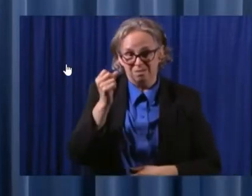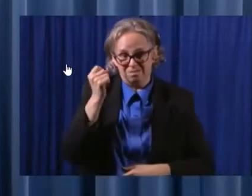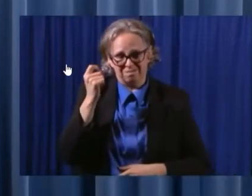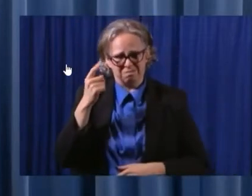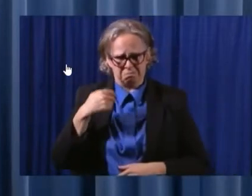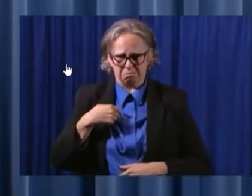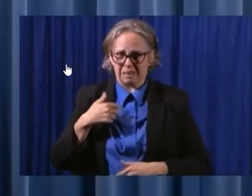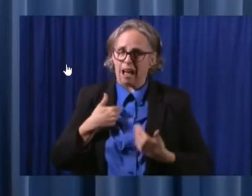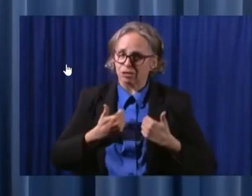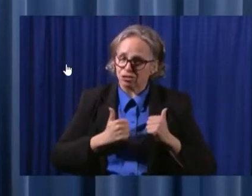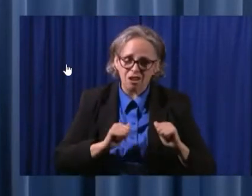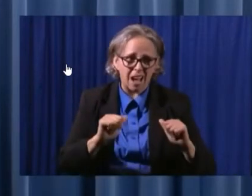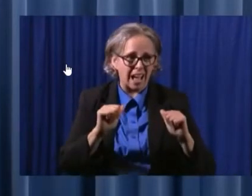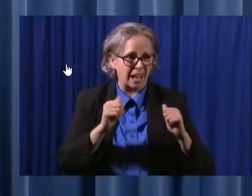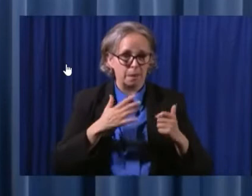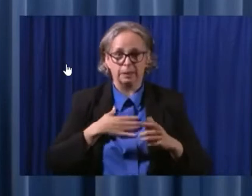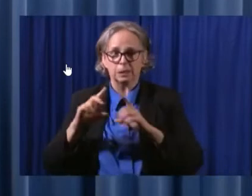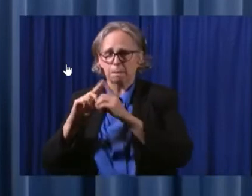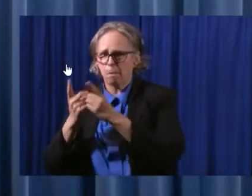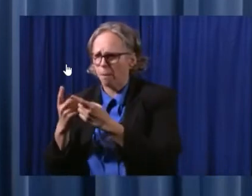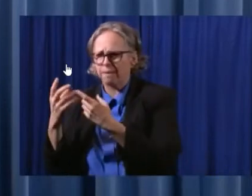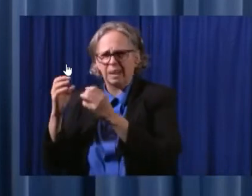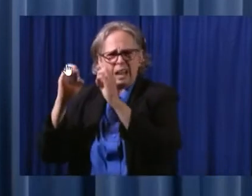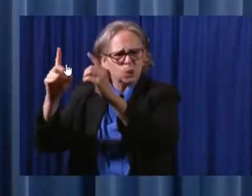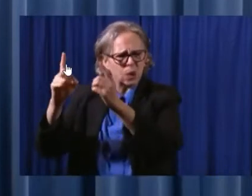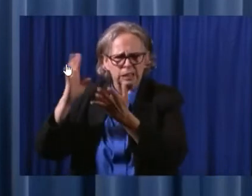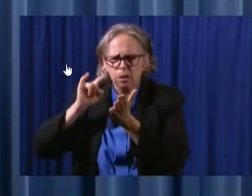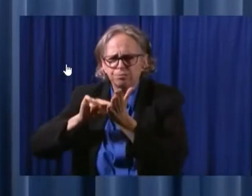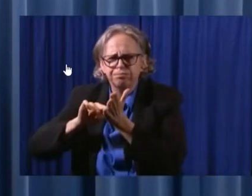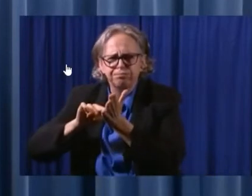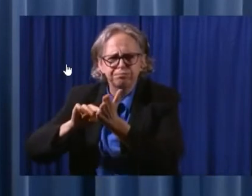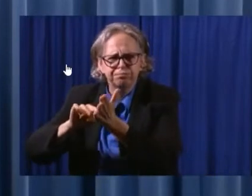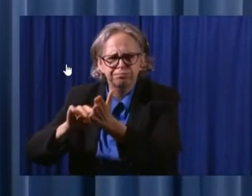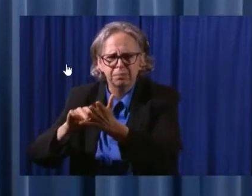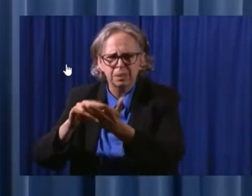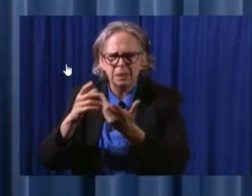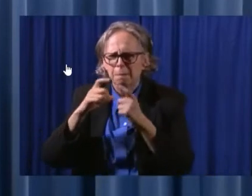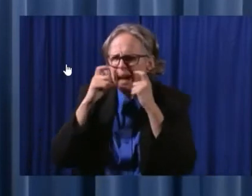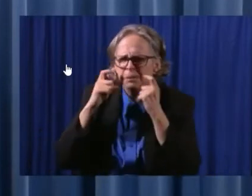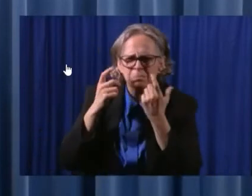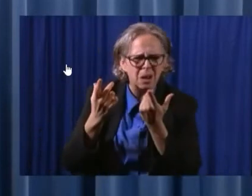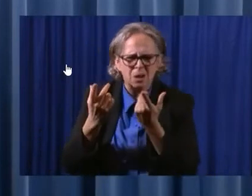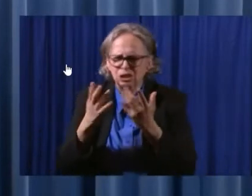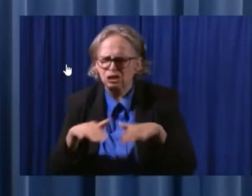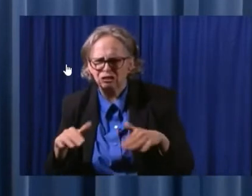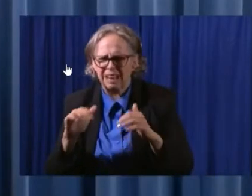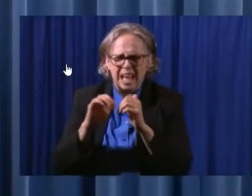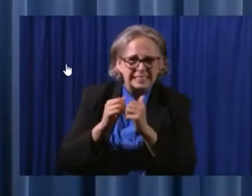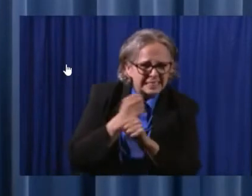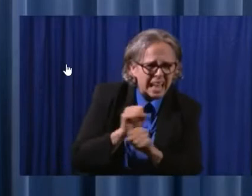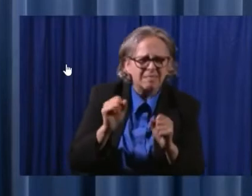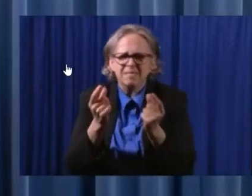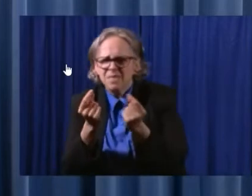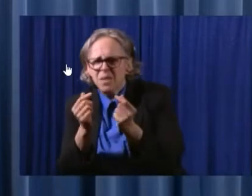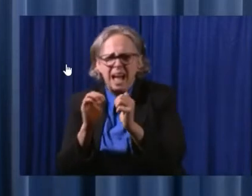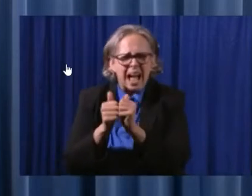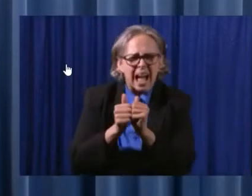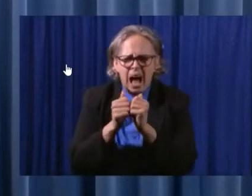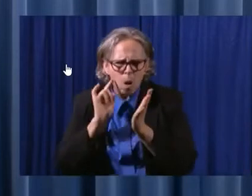education department have tried to read about every piece of evidence and information and studies that we can in regard